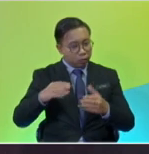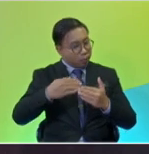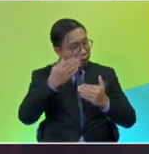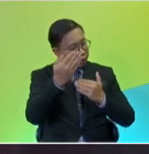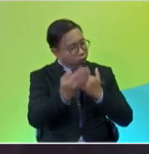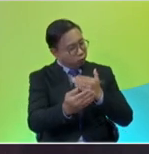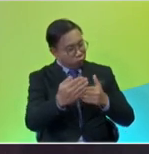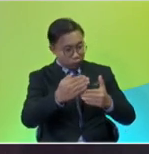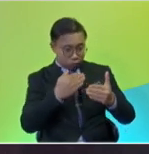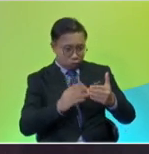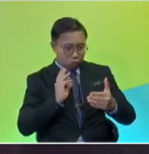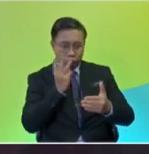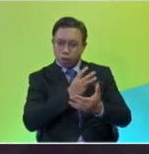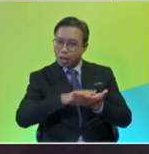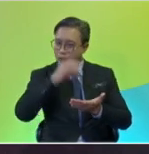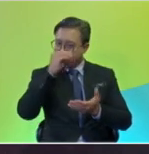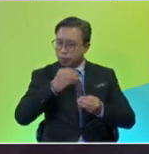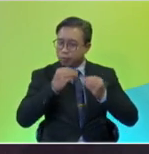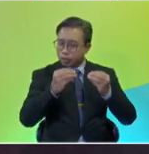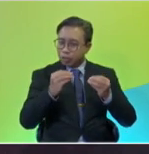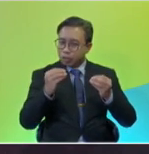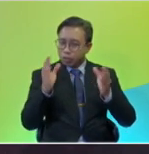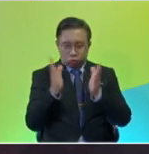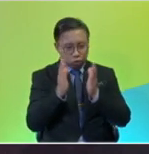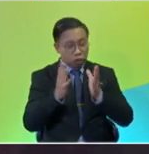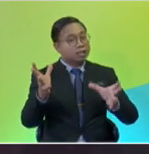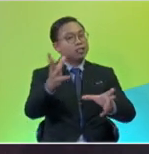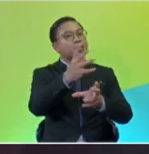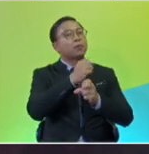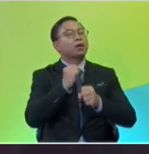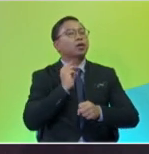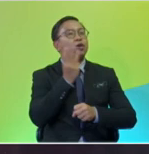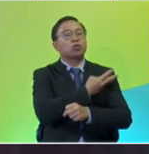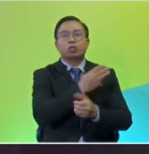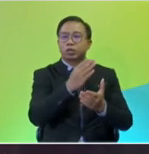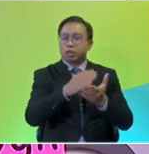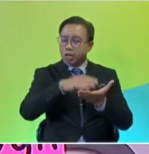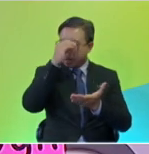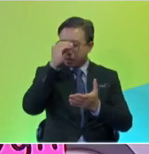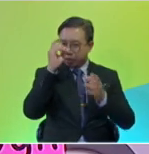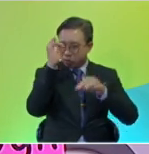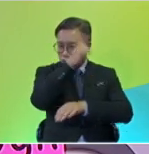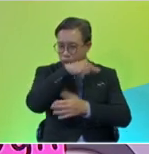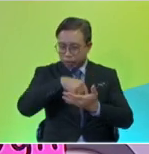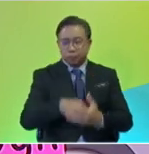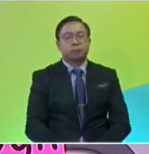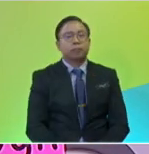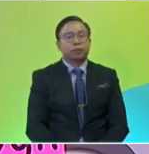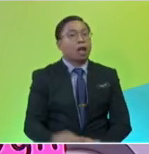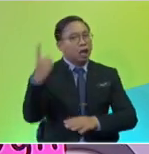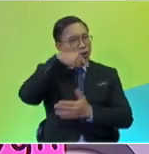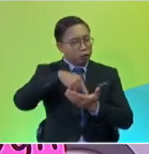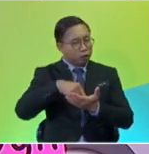our lesson today, could you give us a short summary of what you have shared with us today? Okay, Sean, basically today we